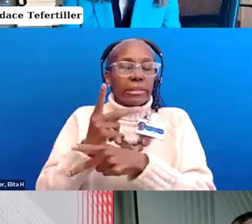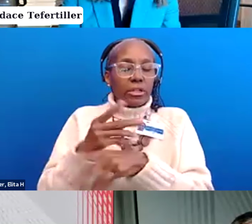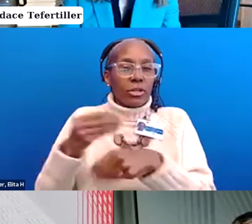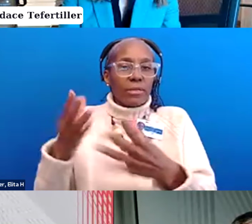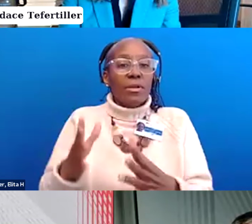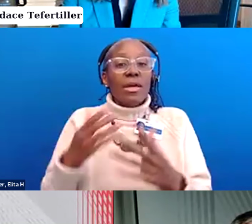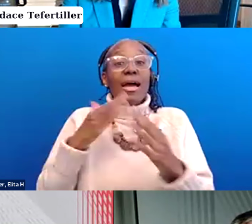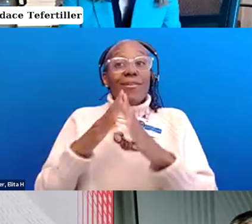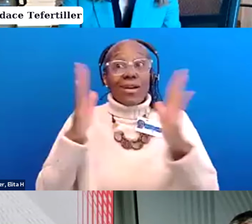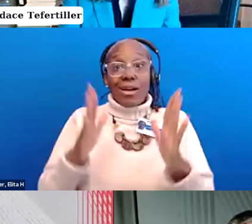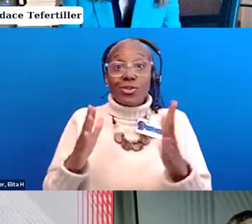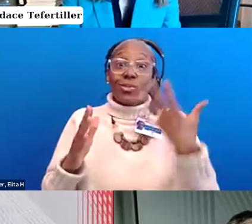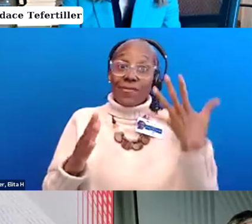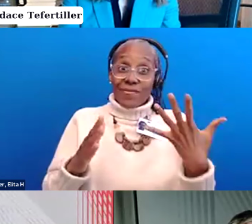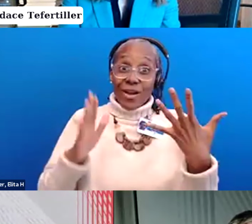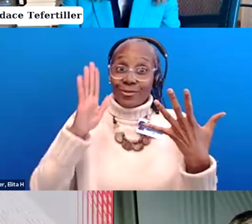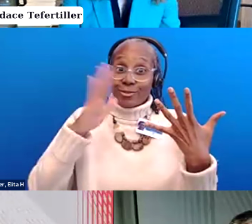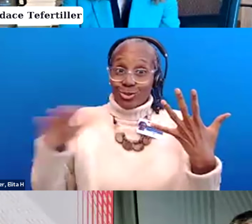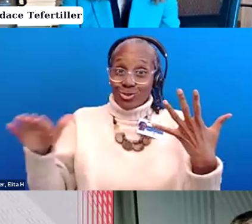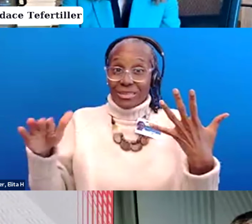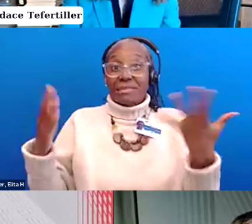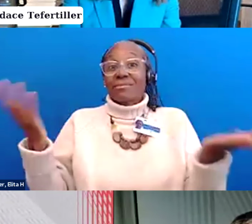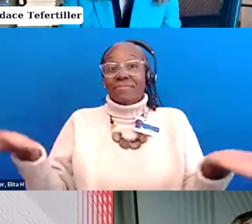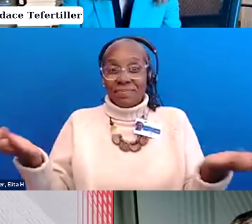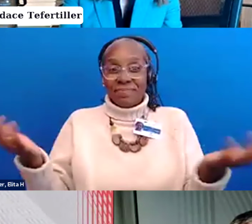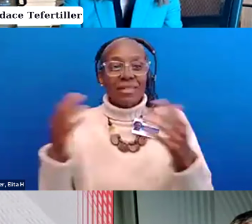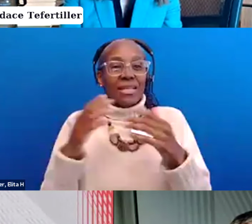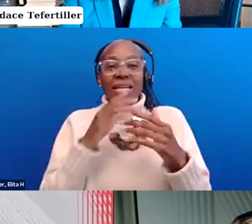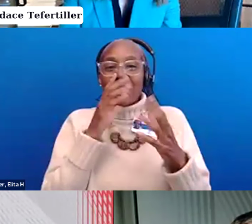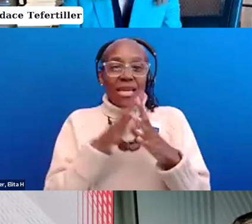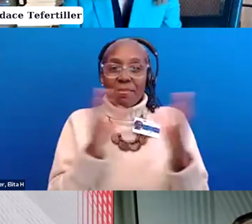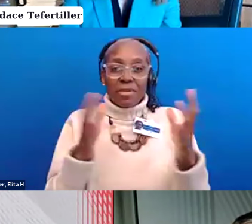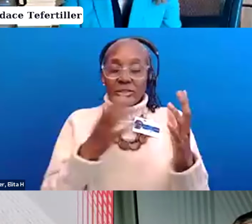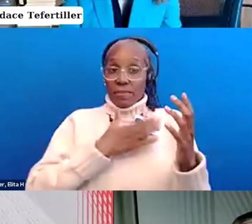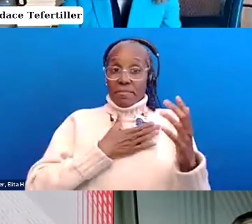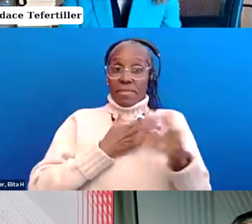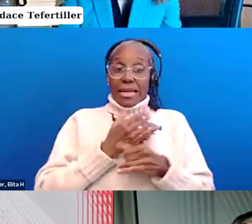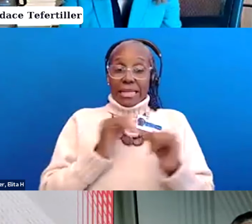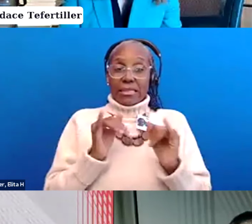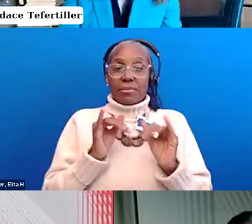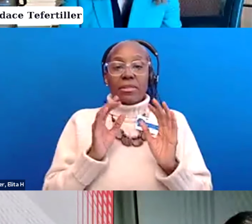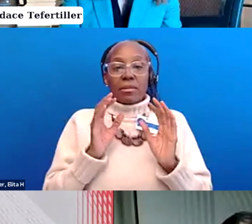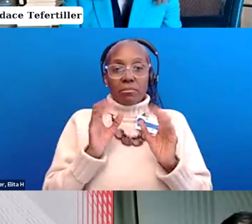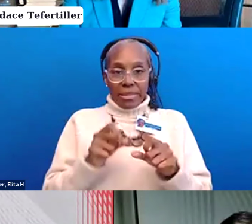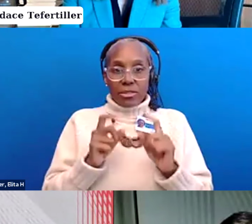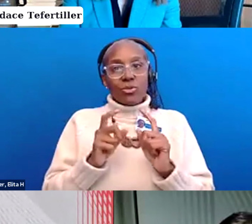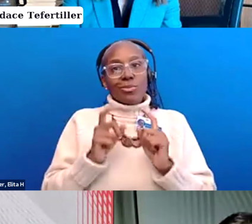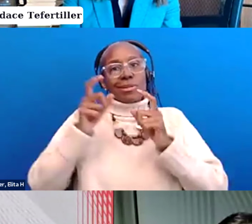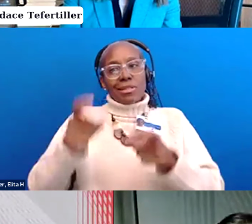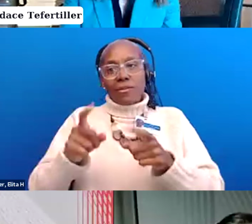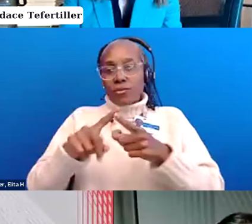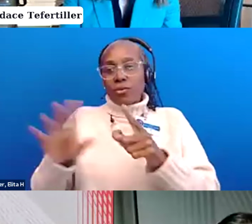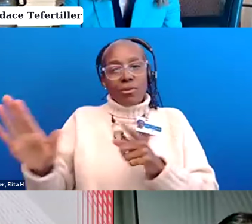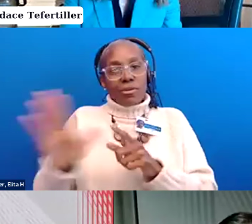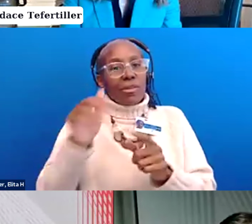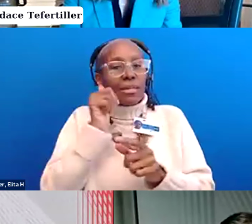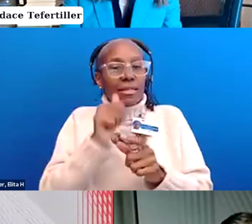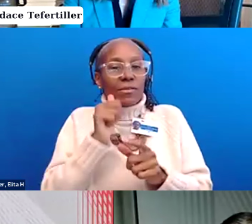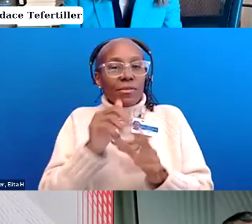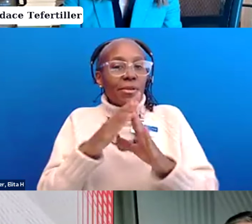have a household with 5 children. So not so much of my independence, but being able to contribute to the daily